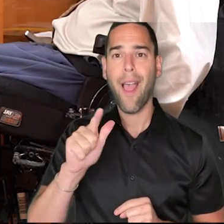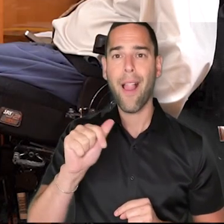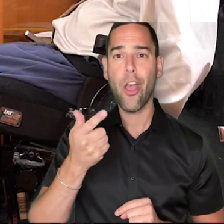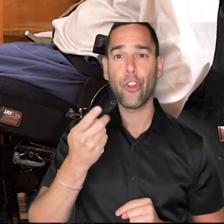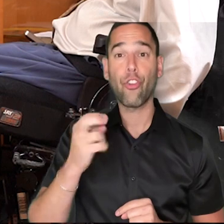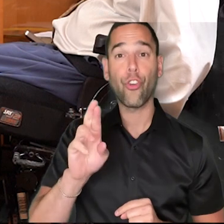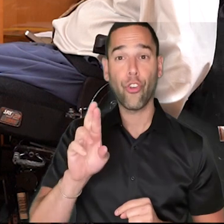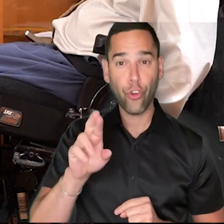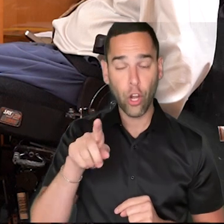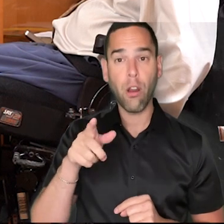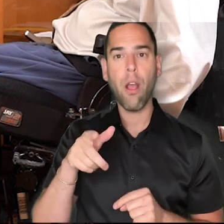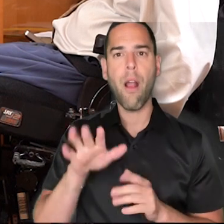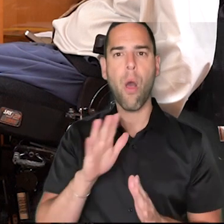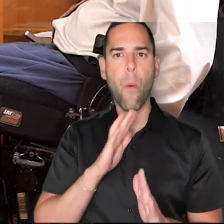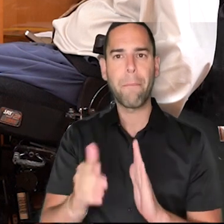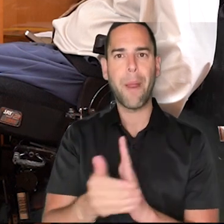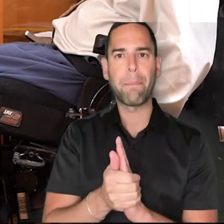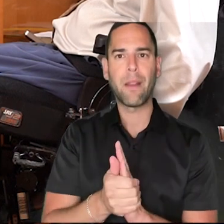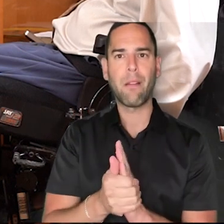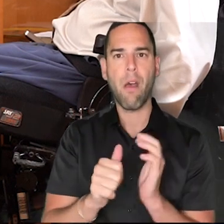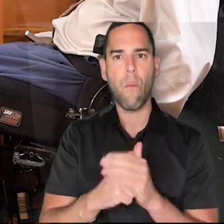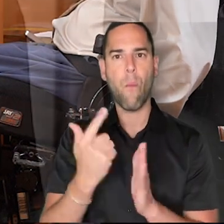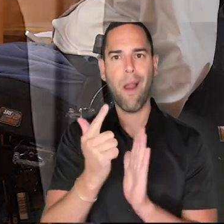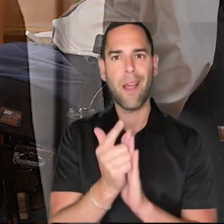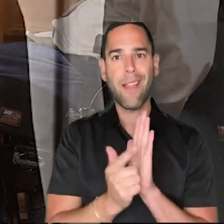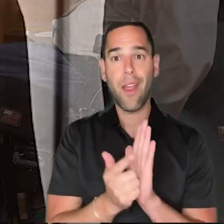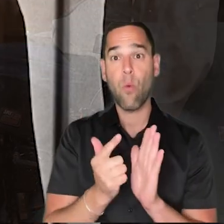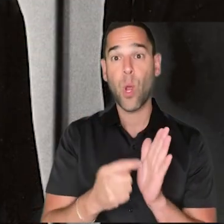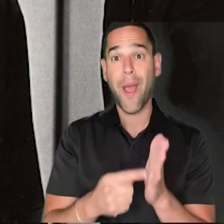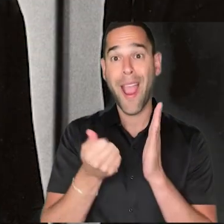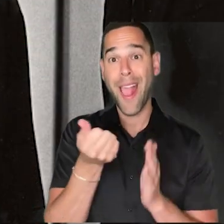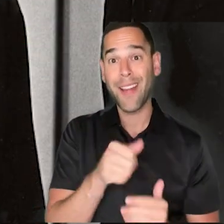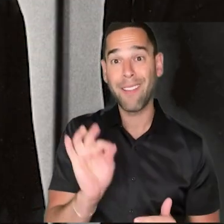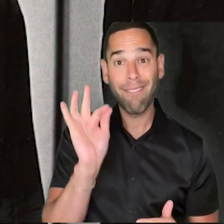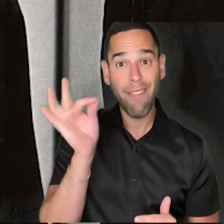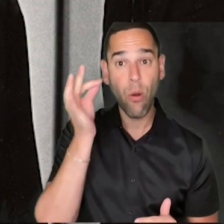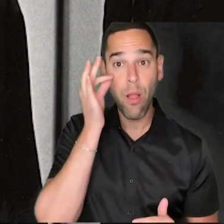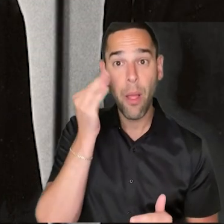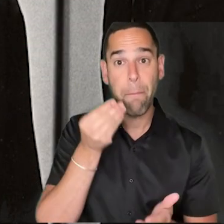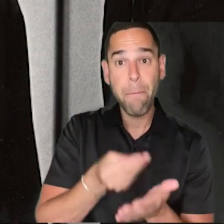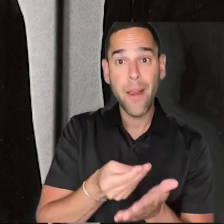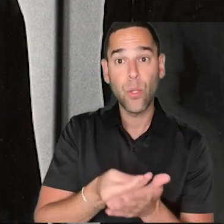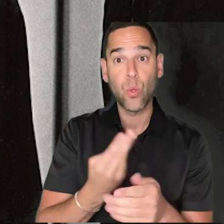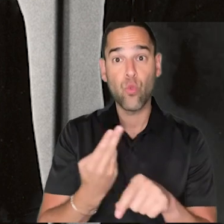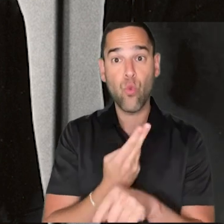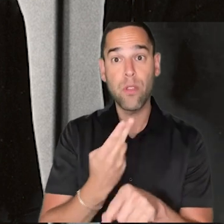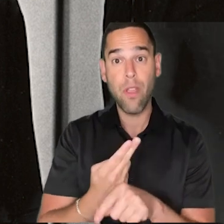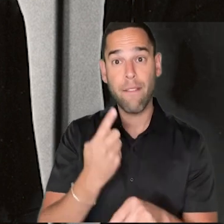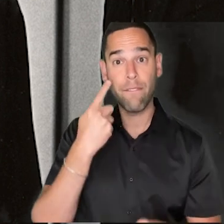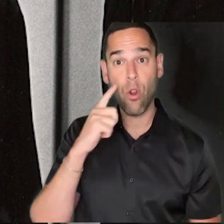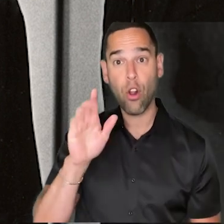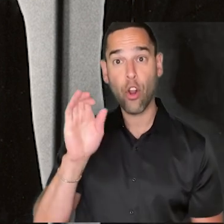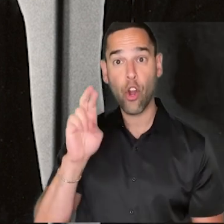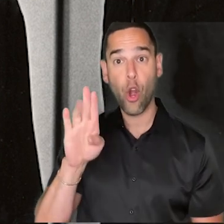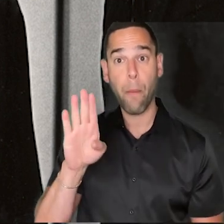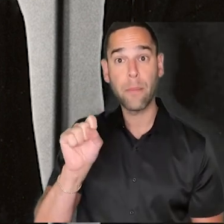get an amendment on a piece of legislation that required that any federal money being used for